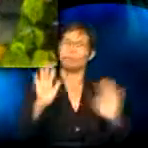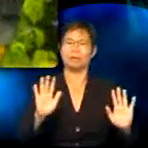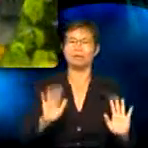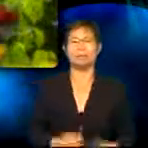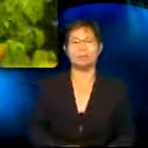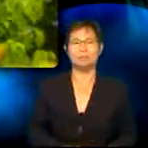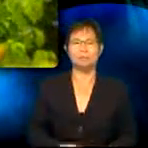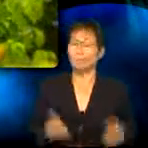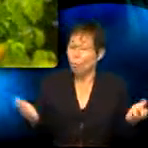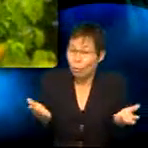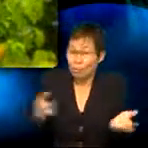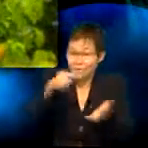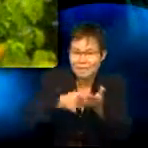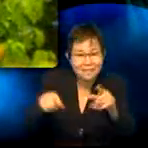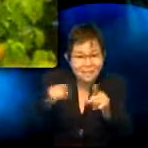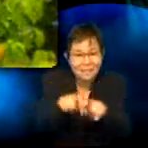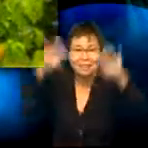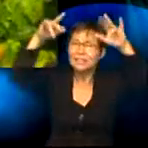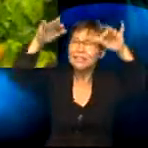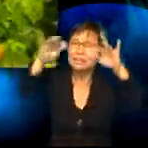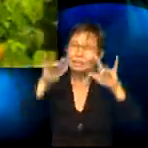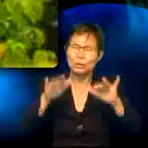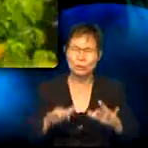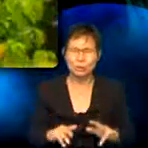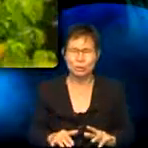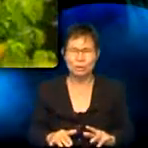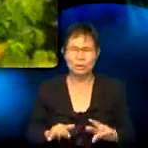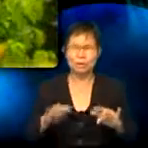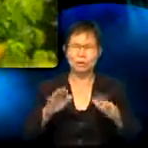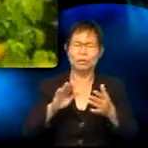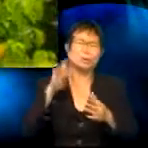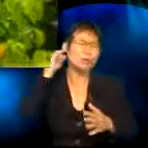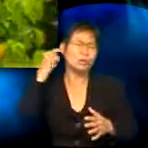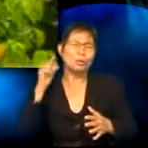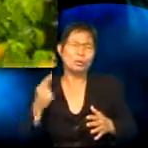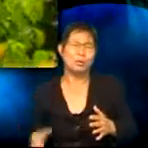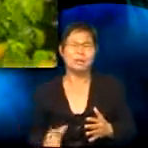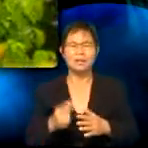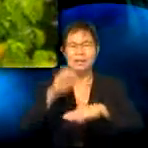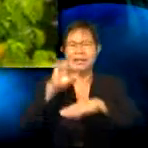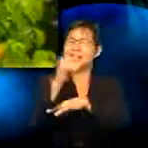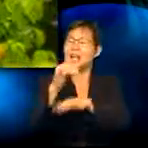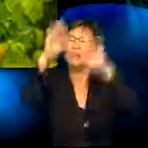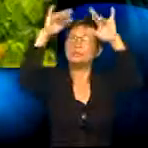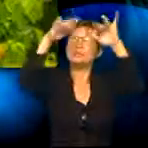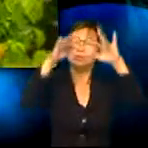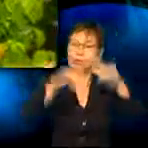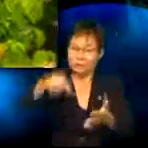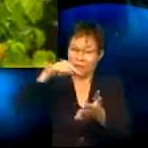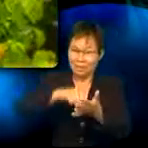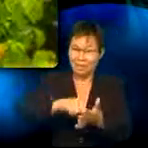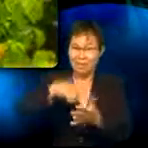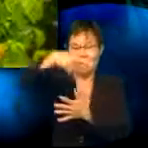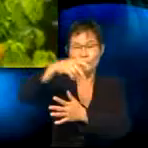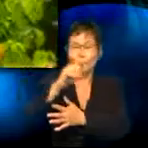Wow! This is like snow. Golden, yellow snow. Yes, this is the